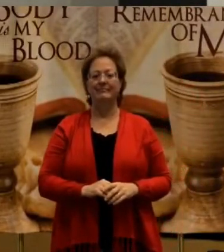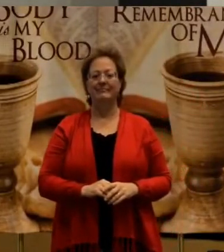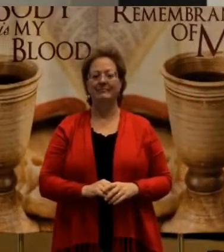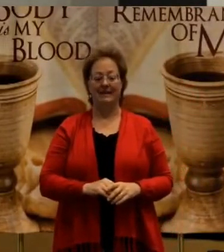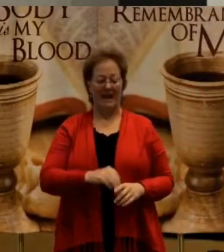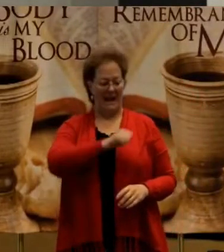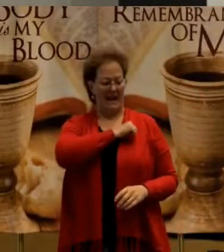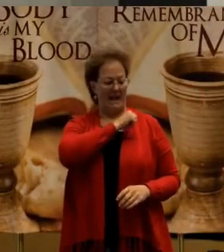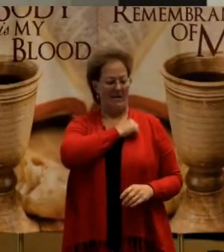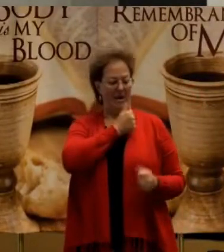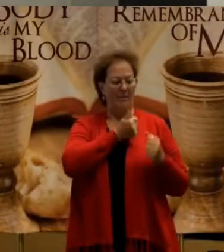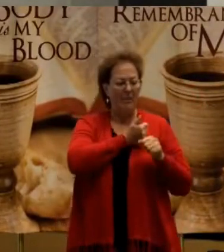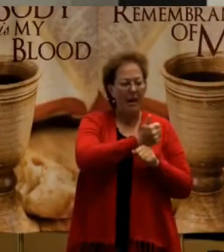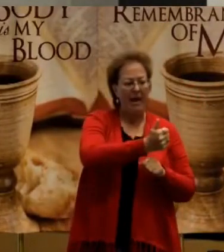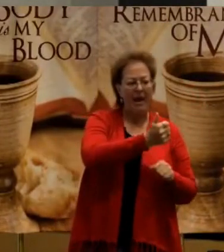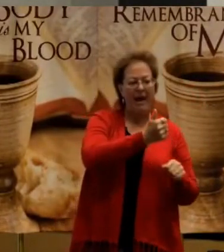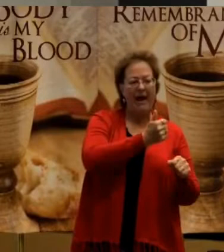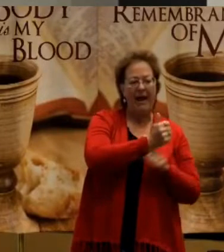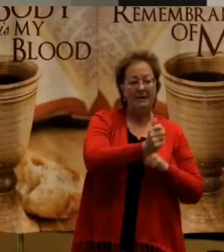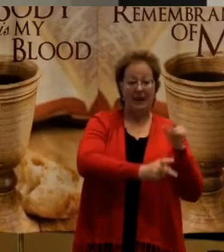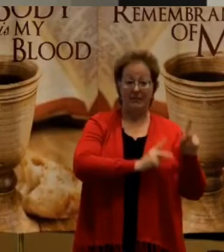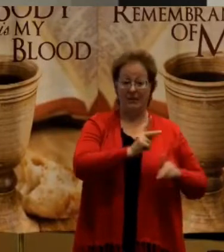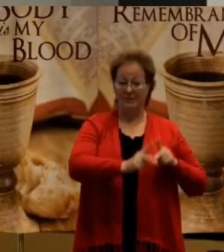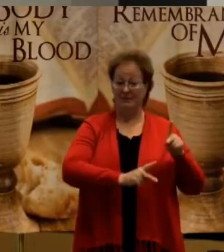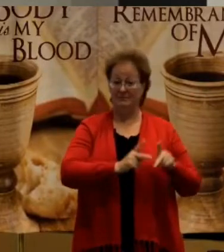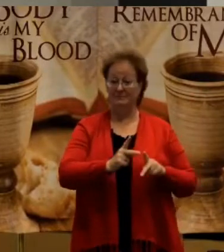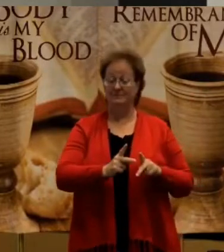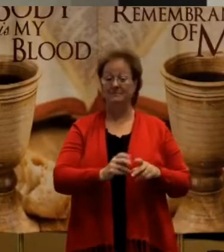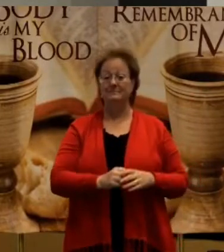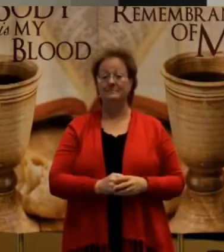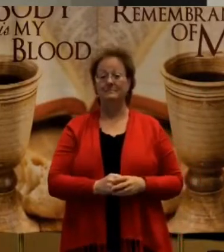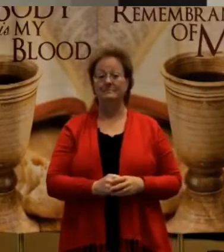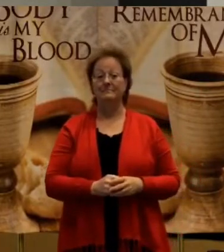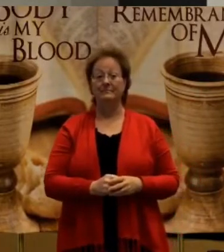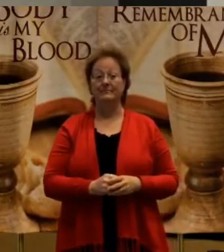He blames the evil Israelites who told